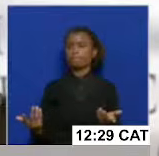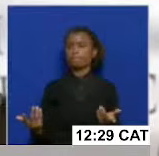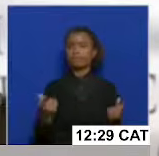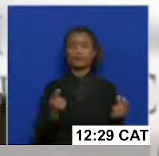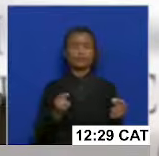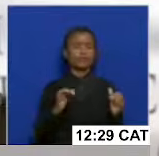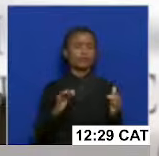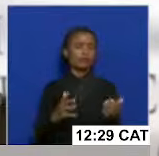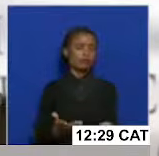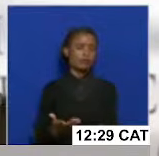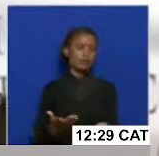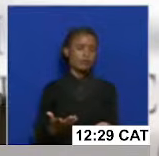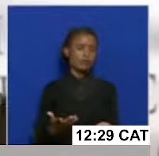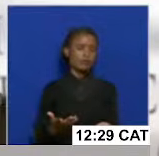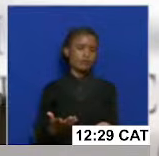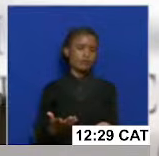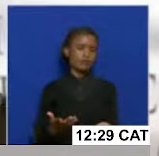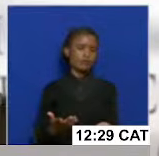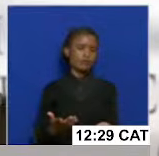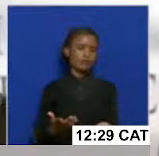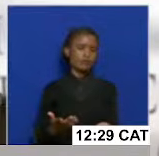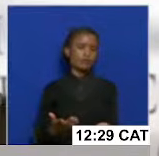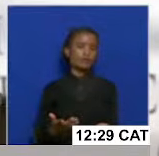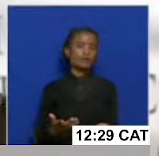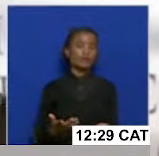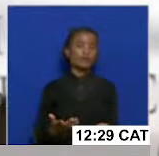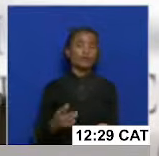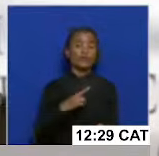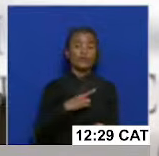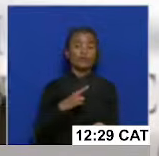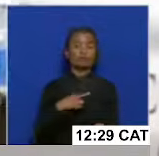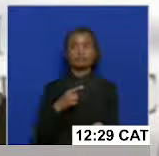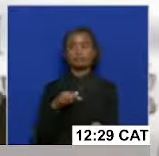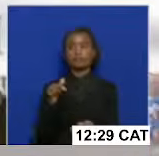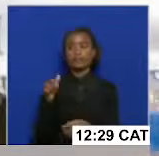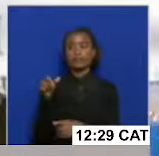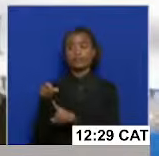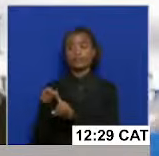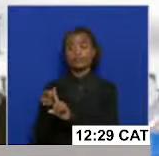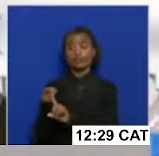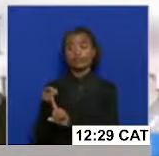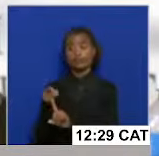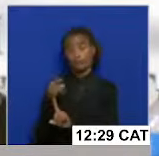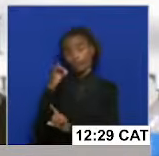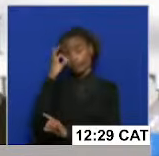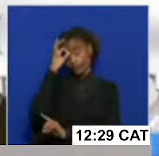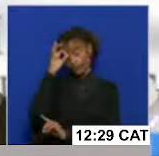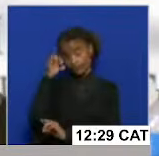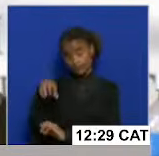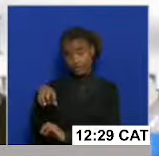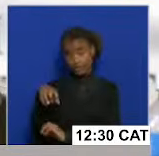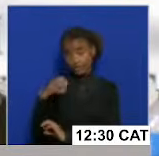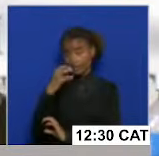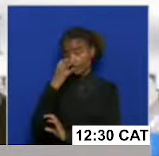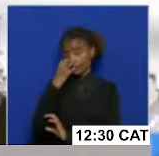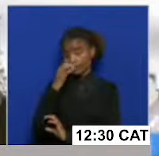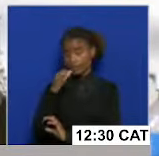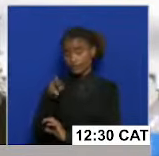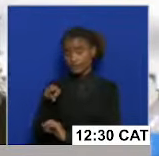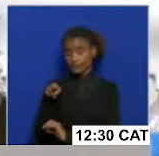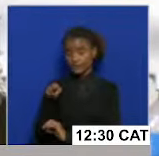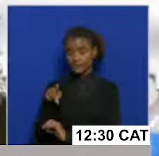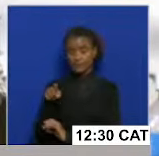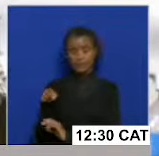assisted by someone at Rosebank Police Station? How would it work after so much time